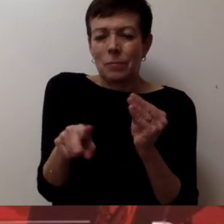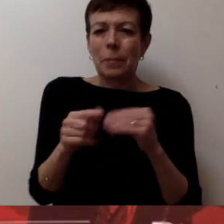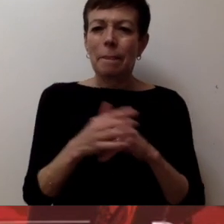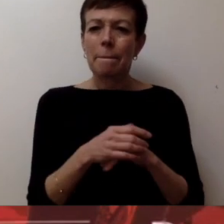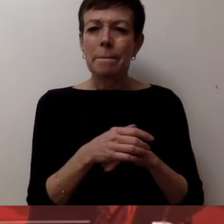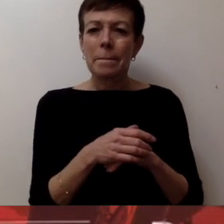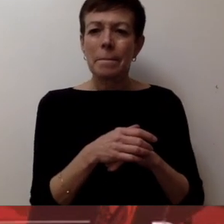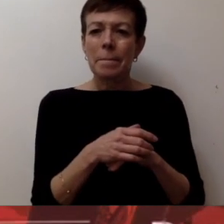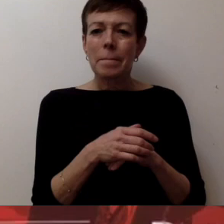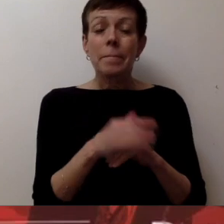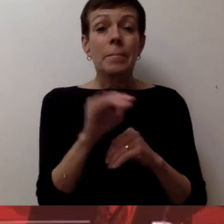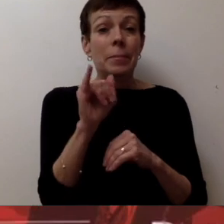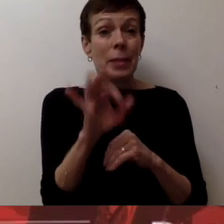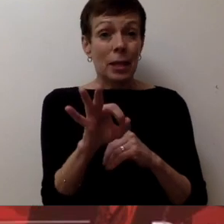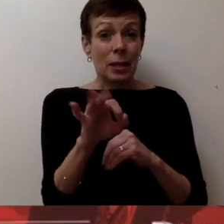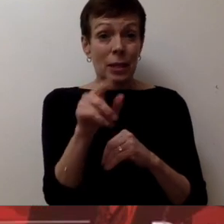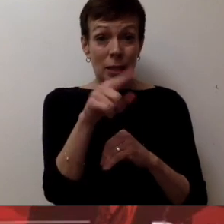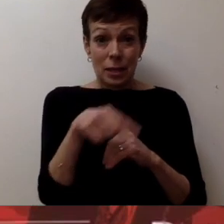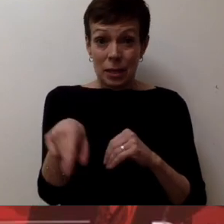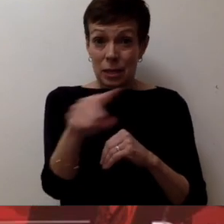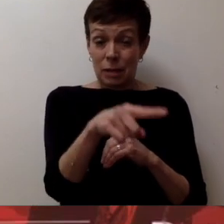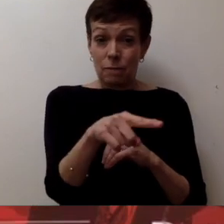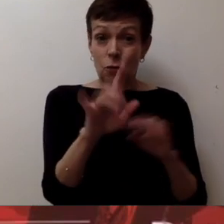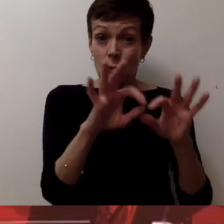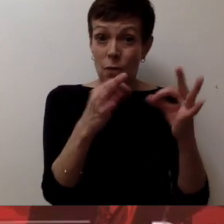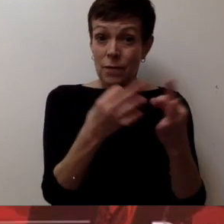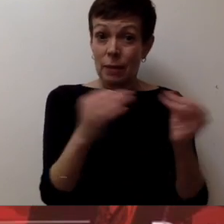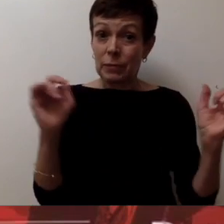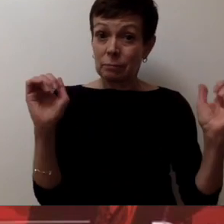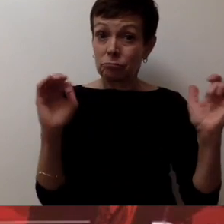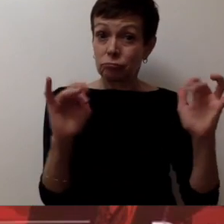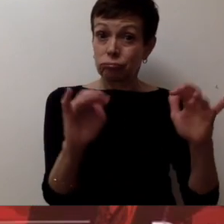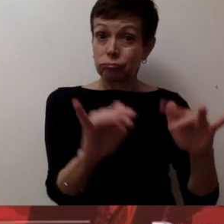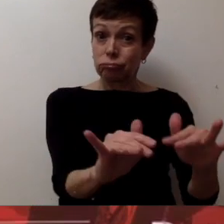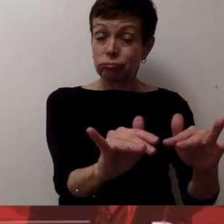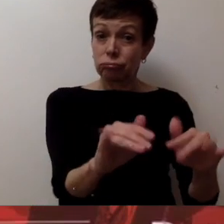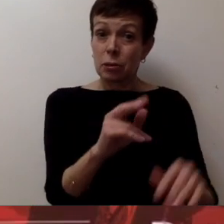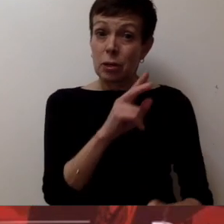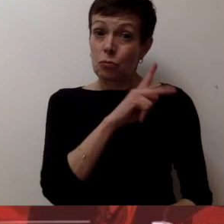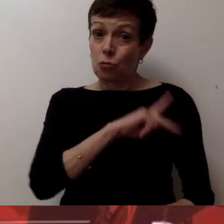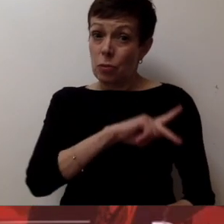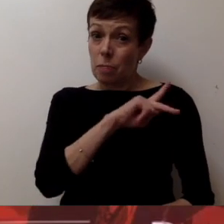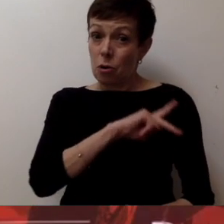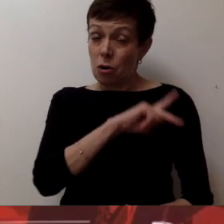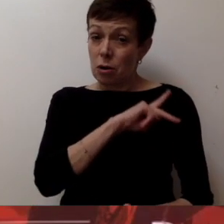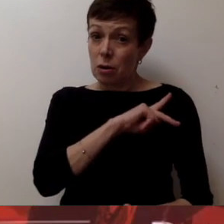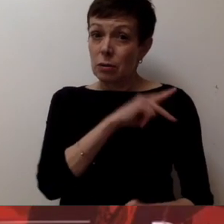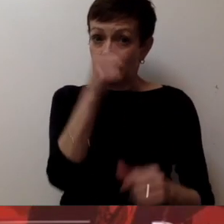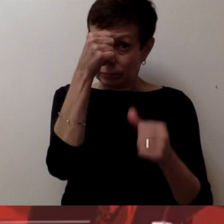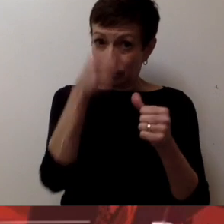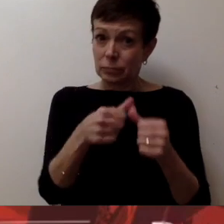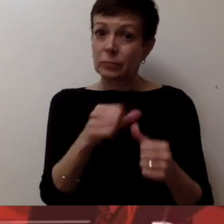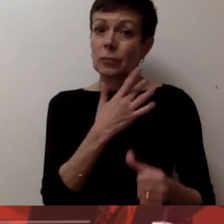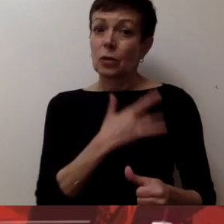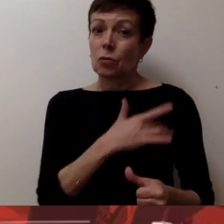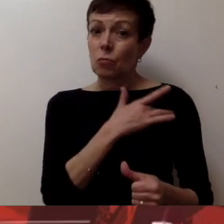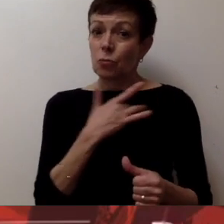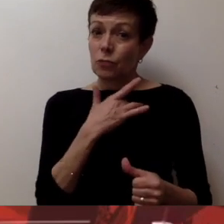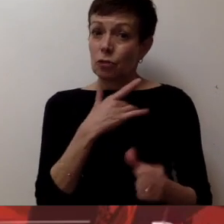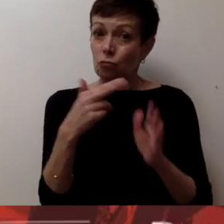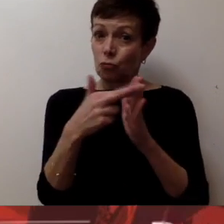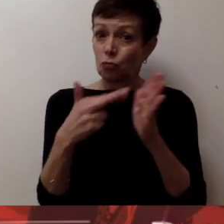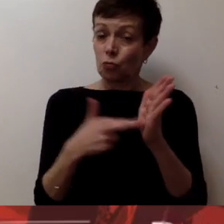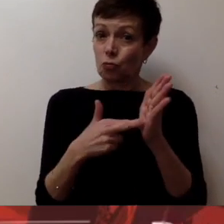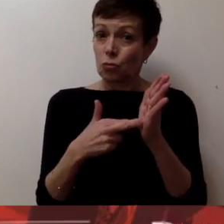is gathering in the open park spaces in the community, the provincial guideline of not having public